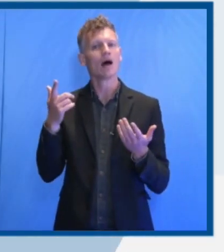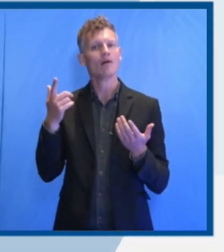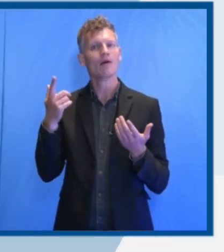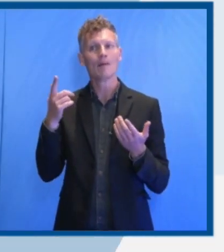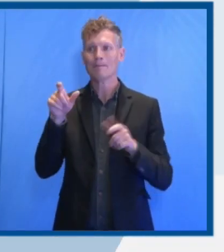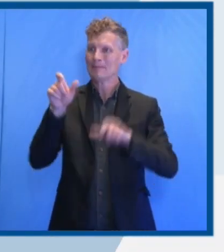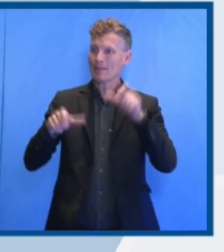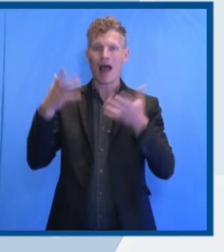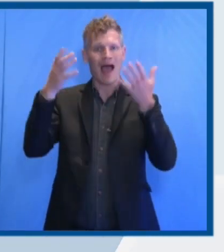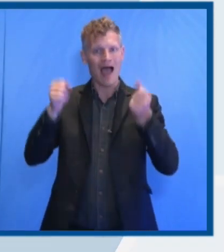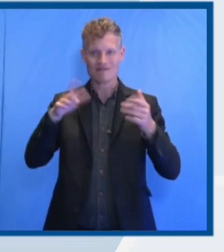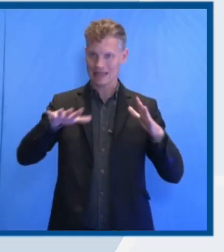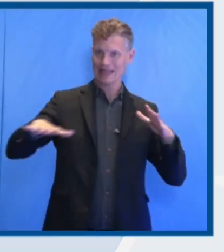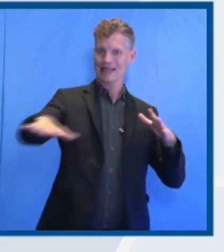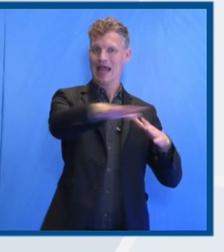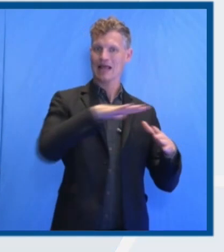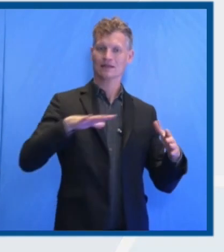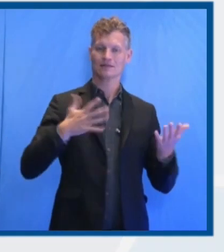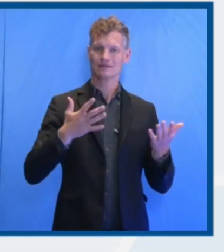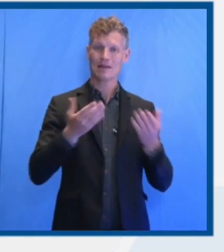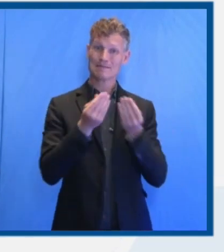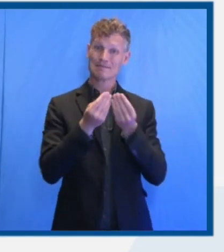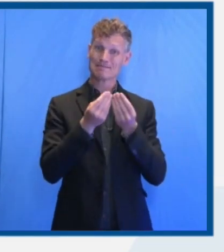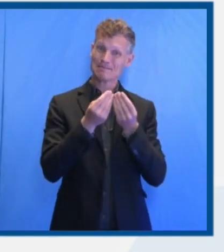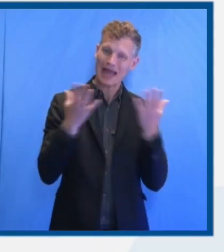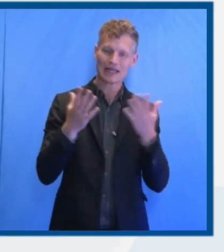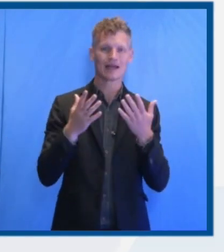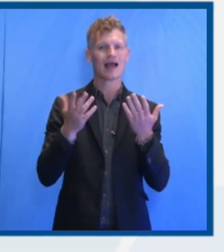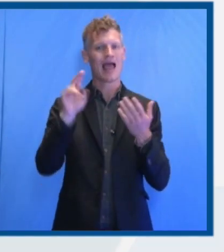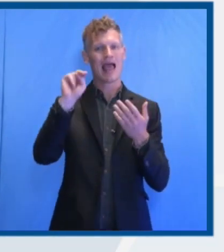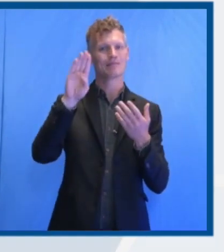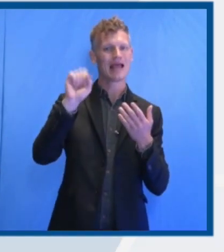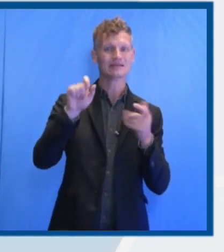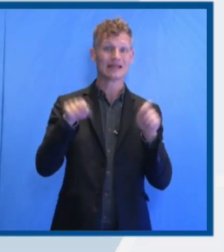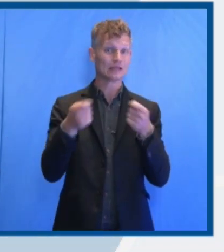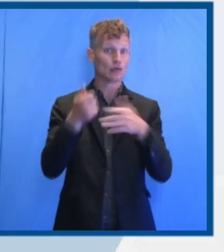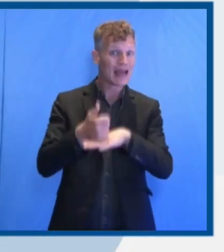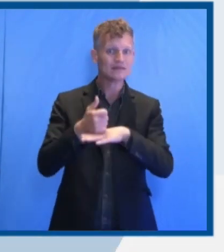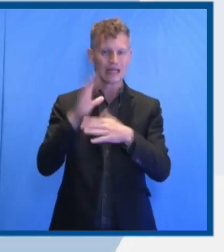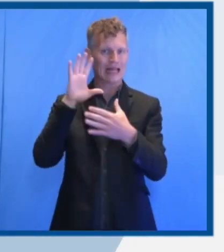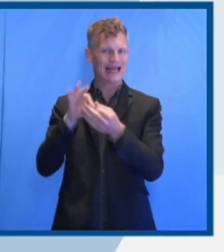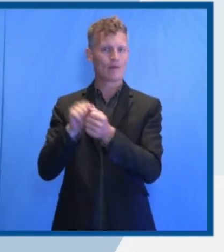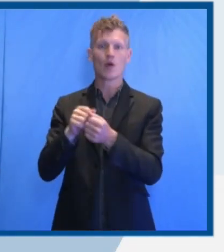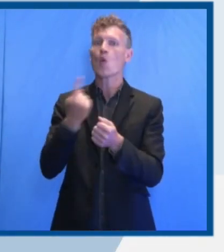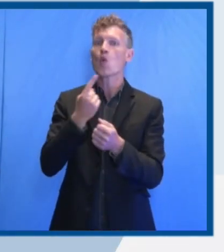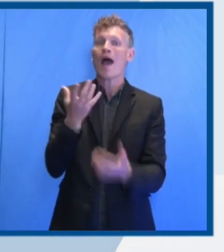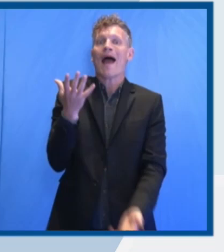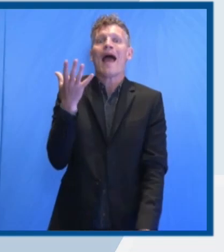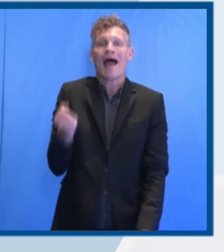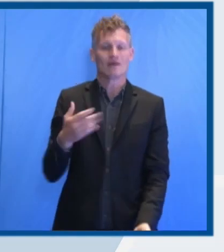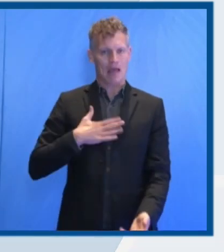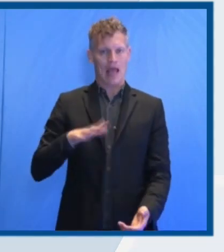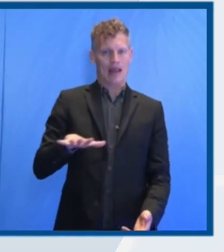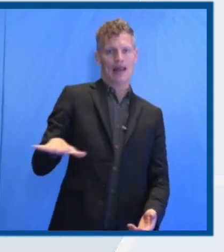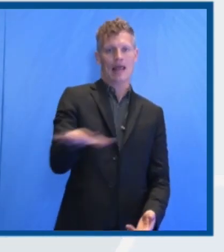who don't have access to land, because much of nature-based solutions are around land and water, land and sea and whatever. So let it be in